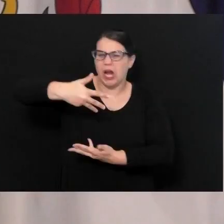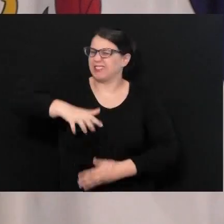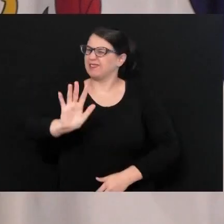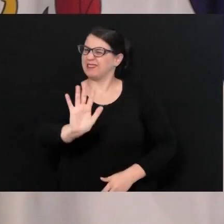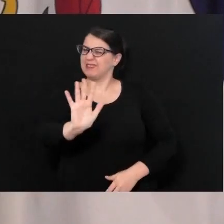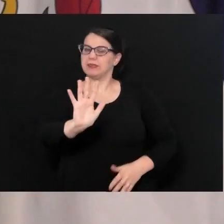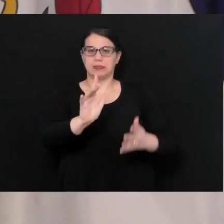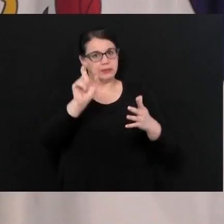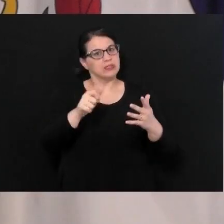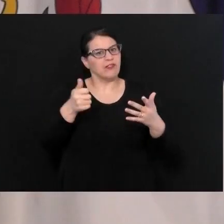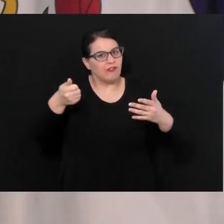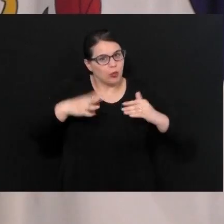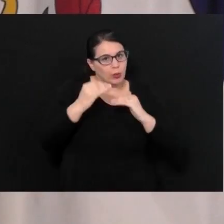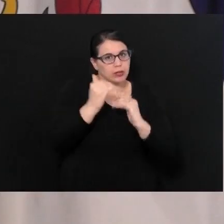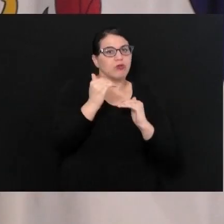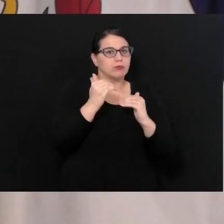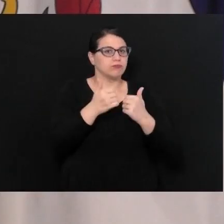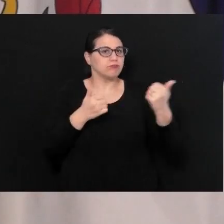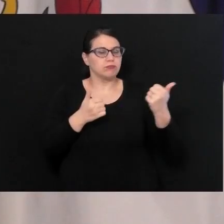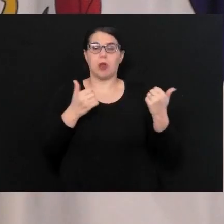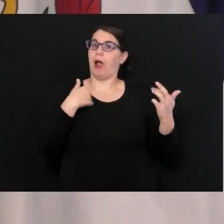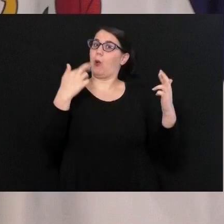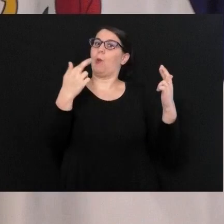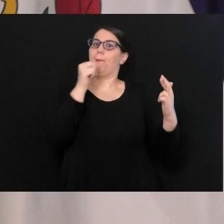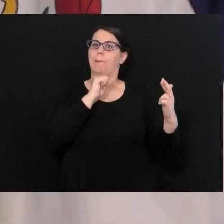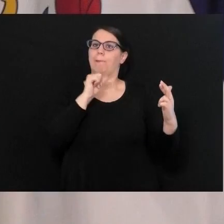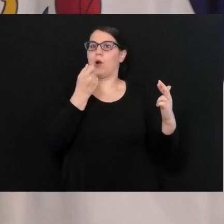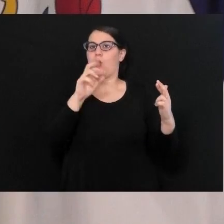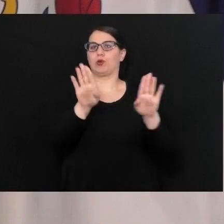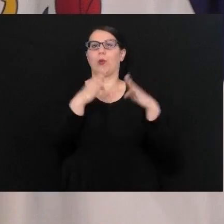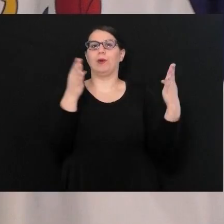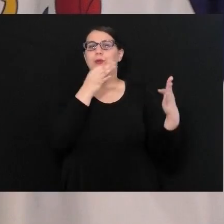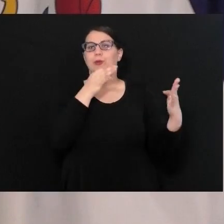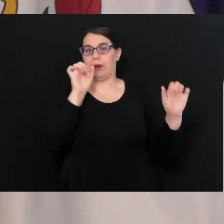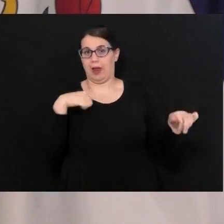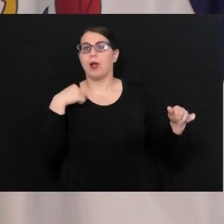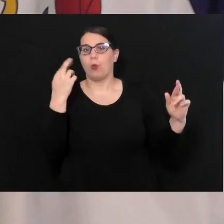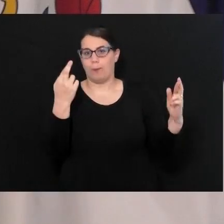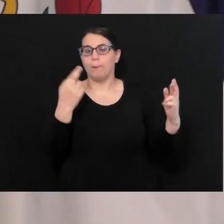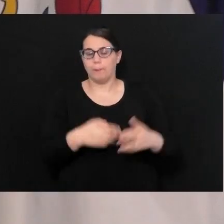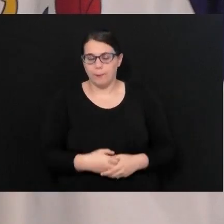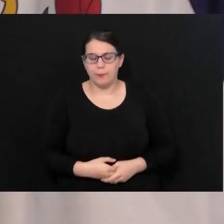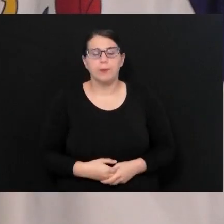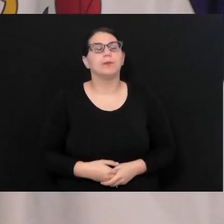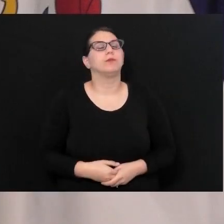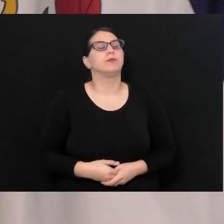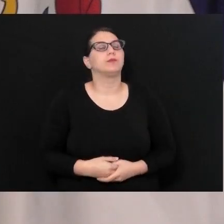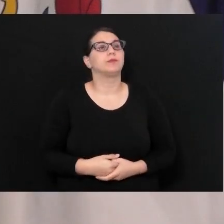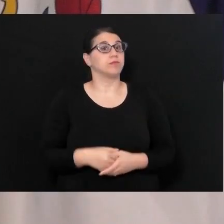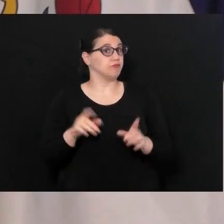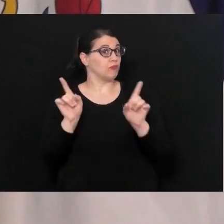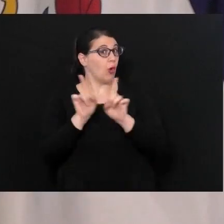I'm very, very hopeful that we're going to be able to get the bars back open. And the other flip side of it is just this,